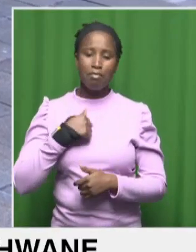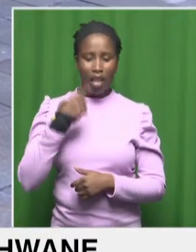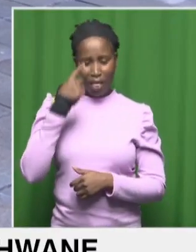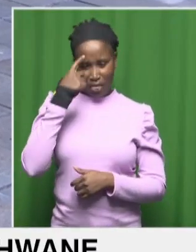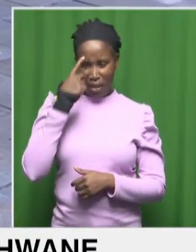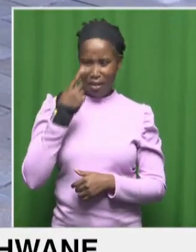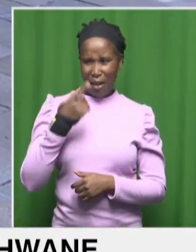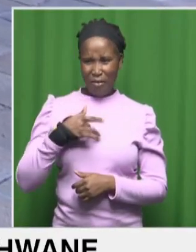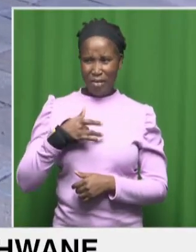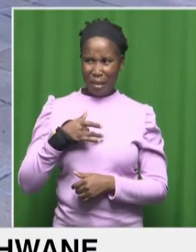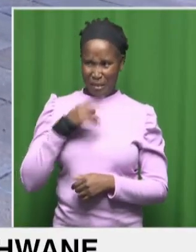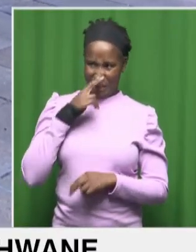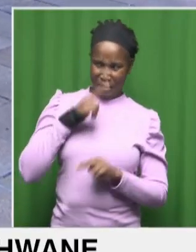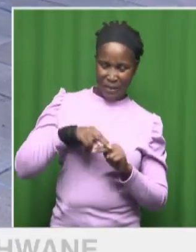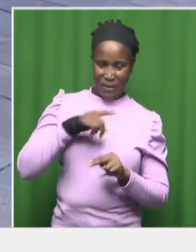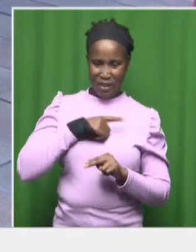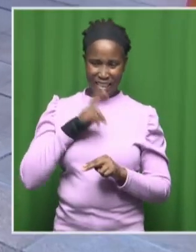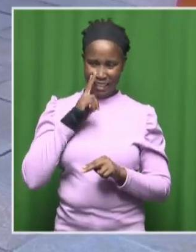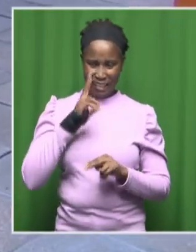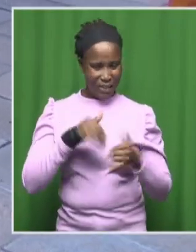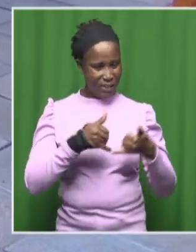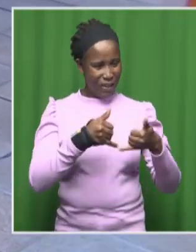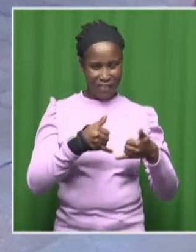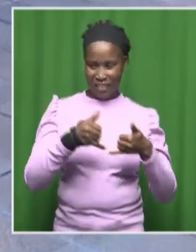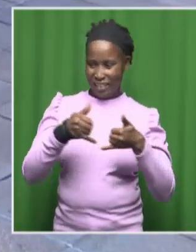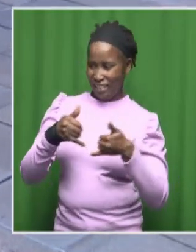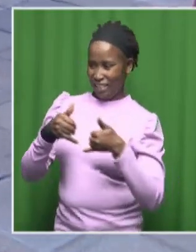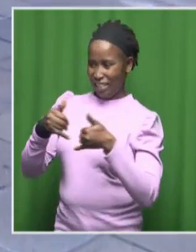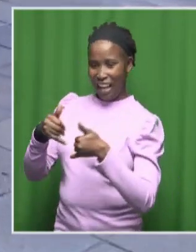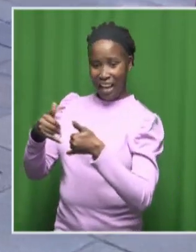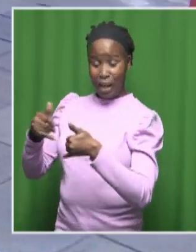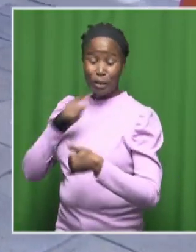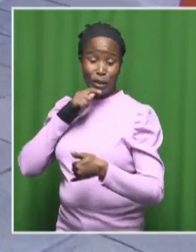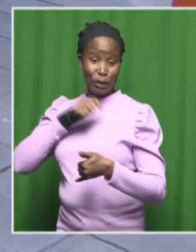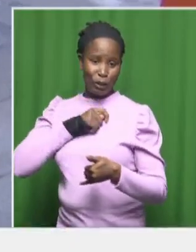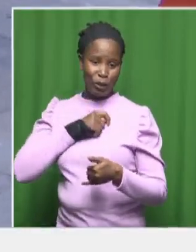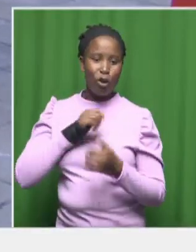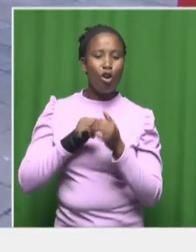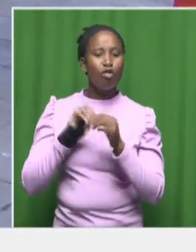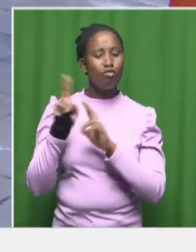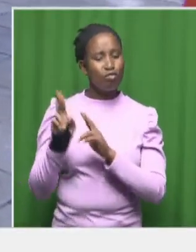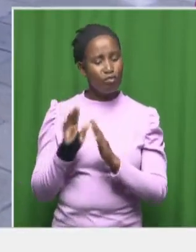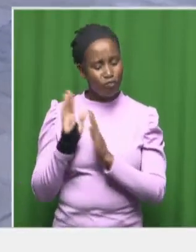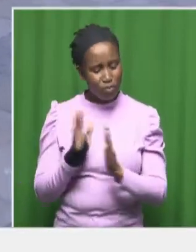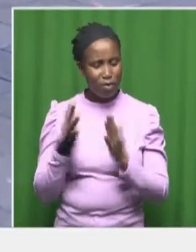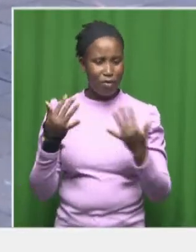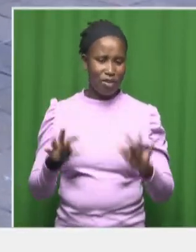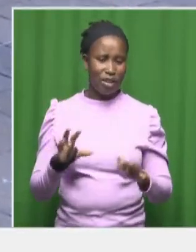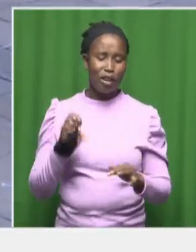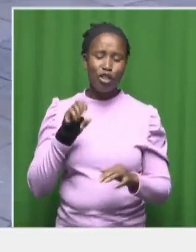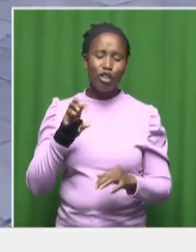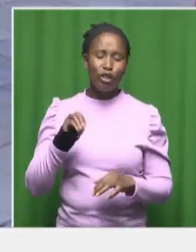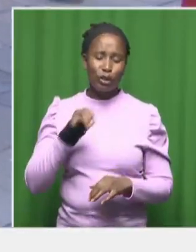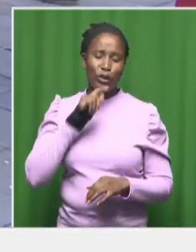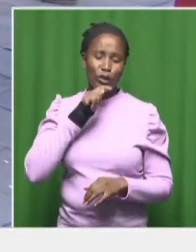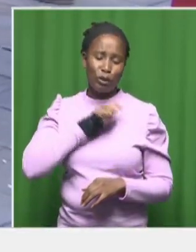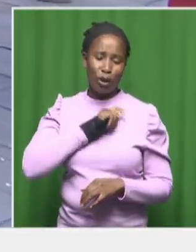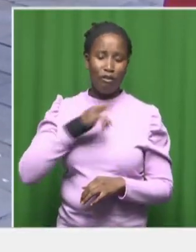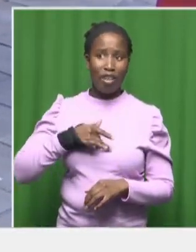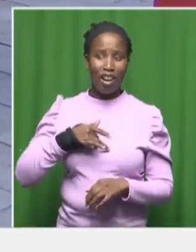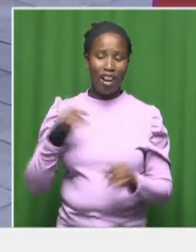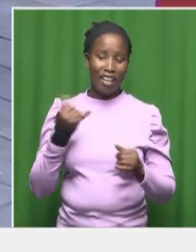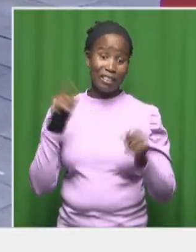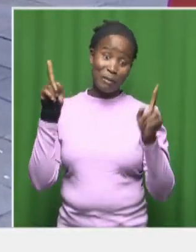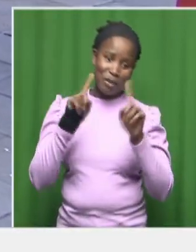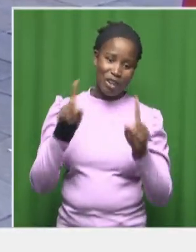sit here and know that the trophy is going around and it's actually something that we're preparing for. That's quite special. You don't get to play a World Cup at home, and